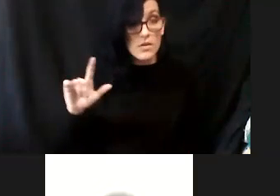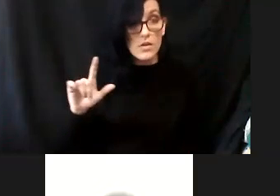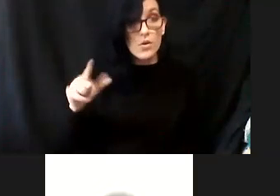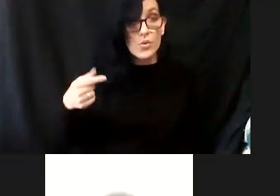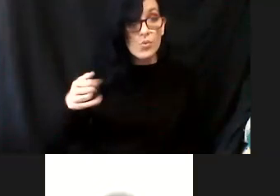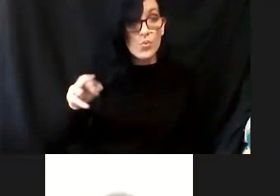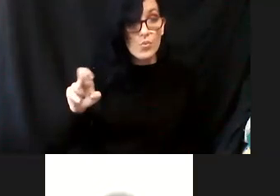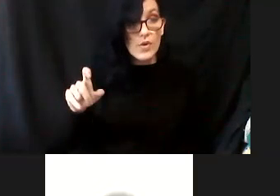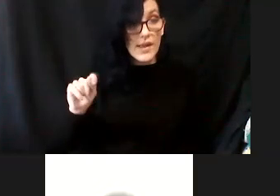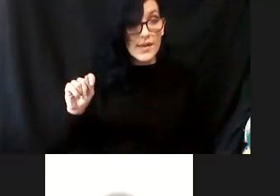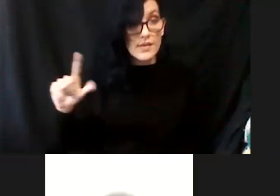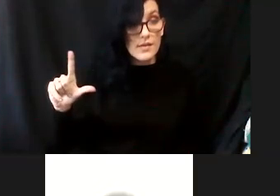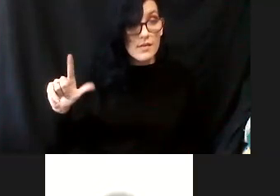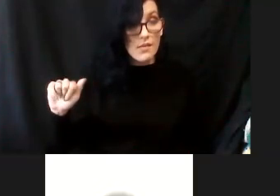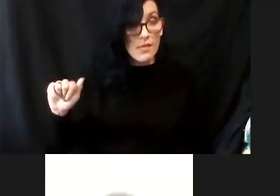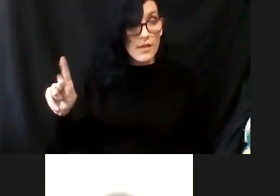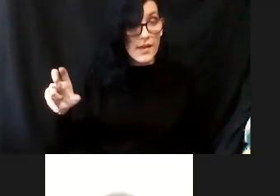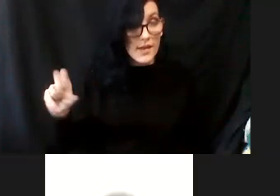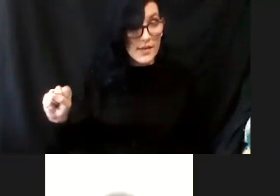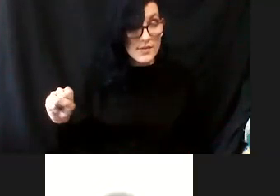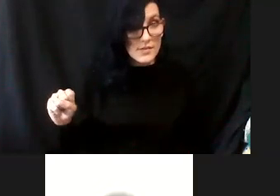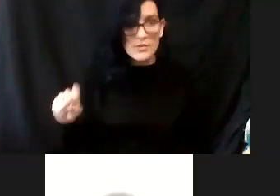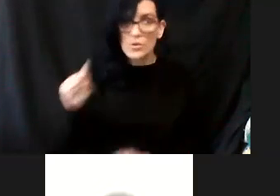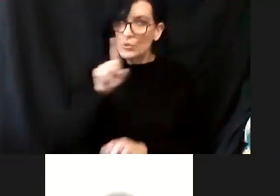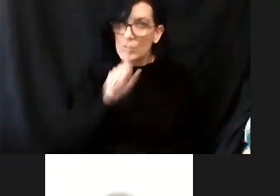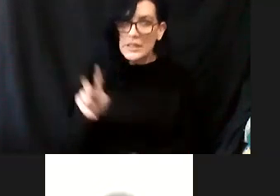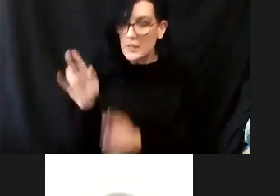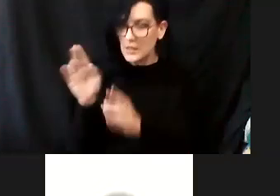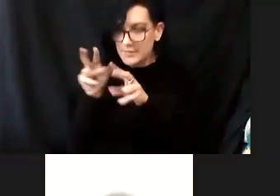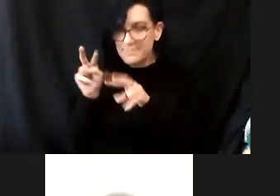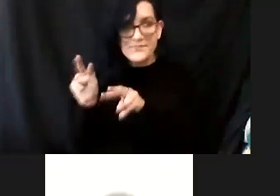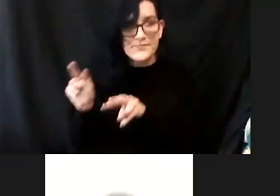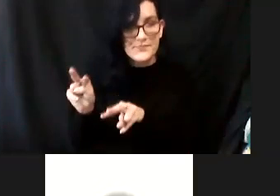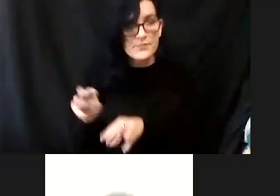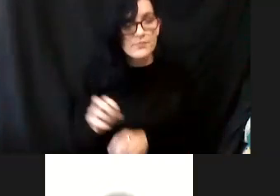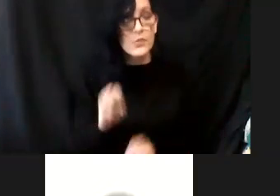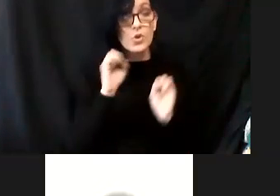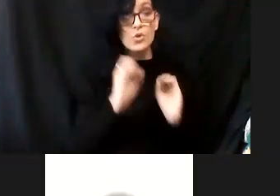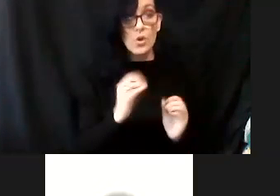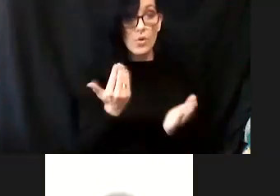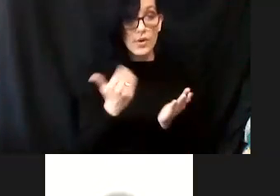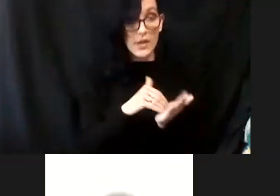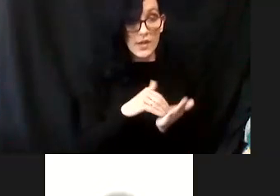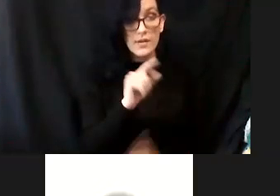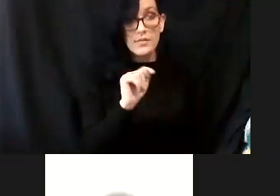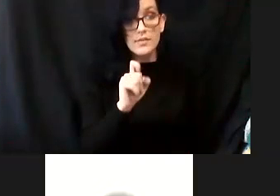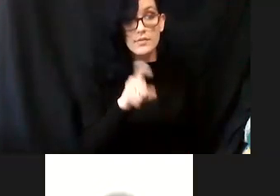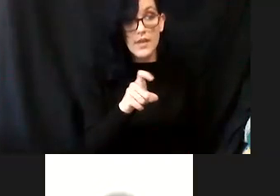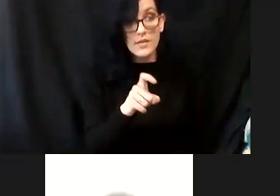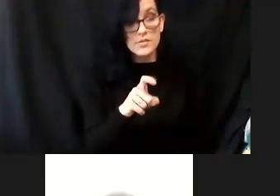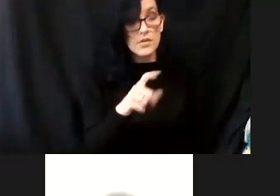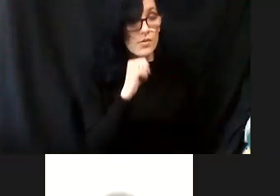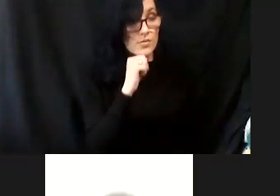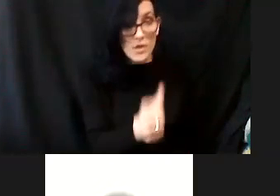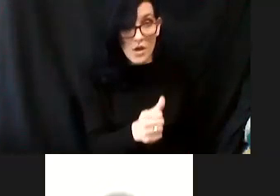how tax refunds, they're not supposed to be garnished at this time, just like wages aren't supposed to be garnished at